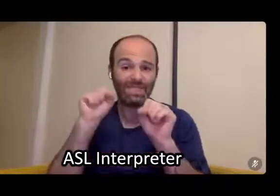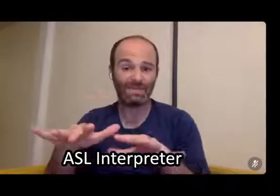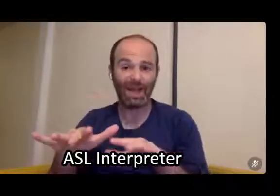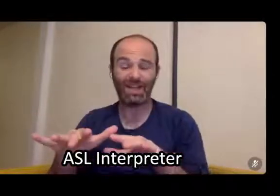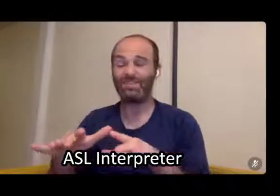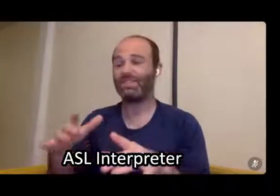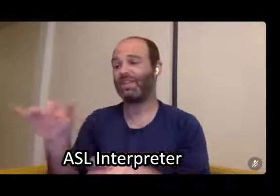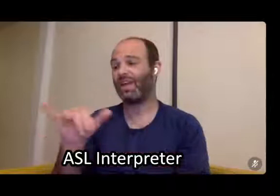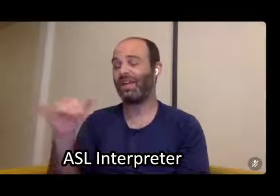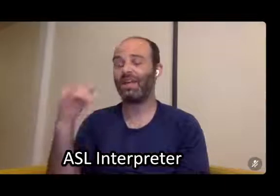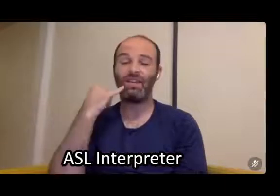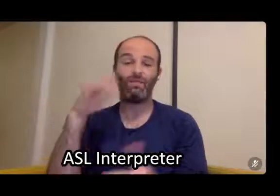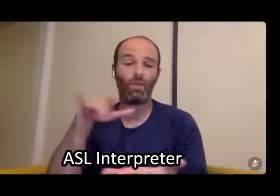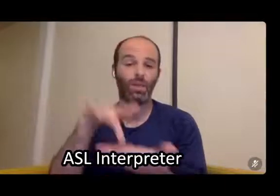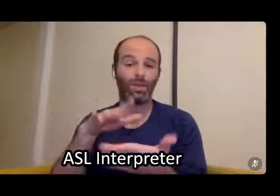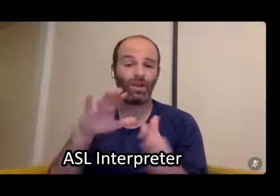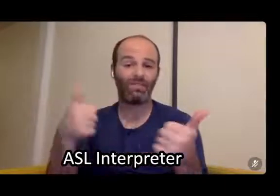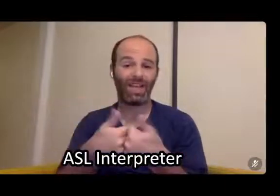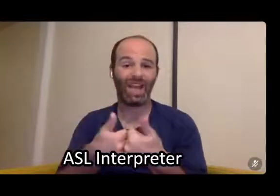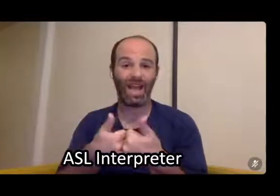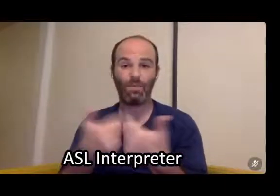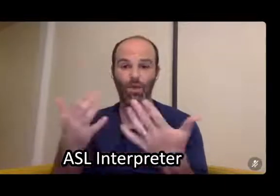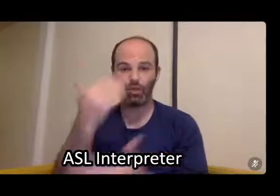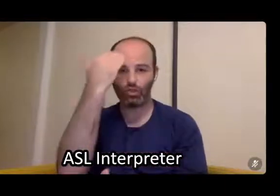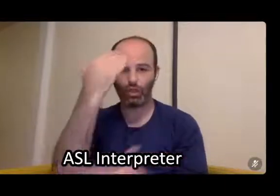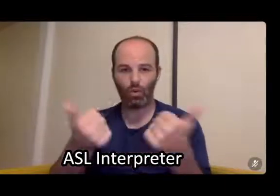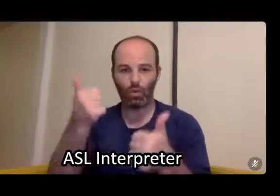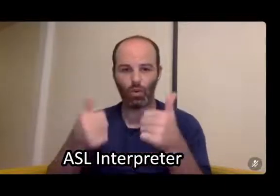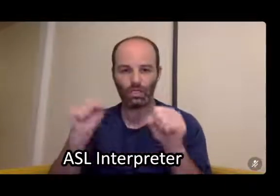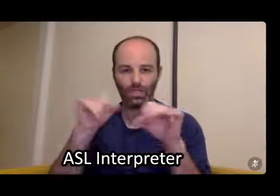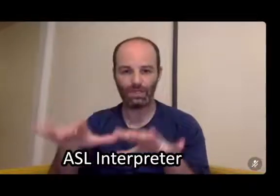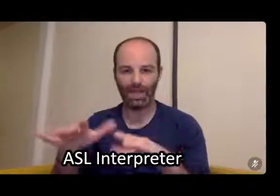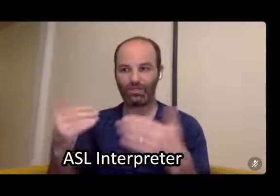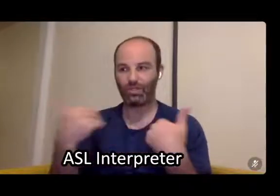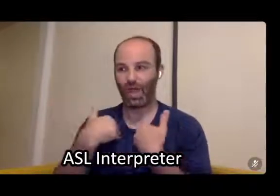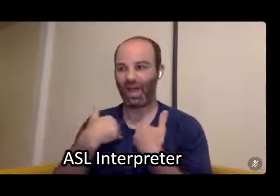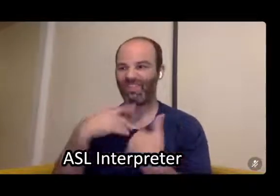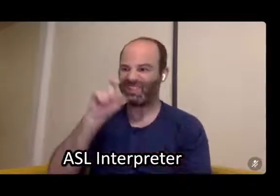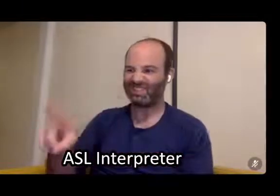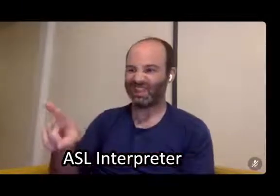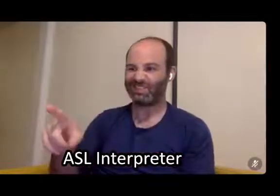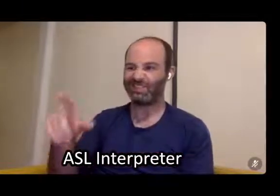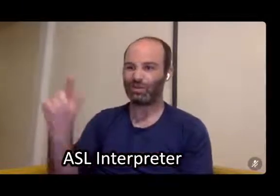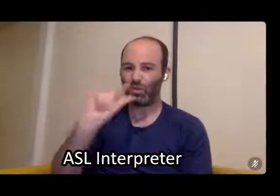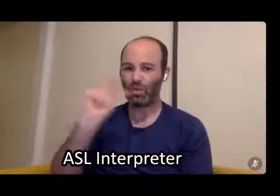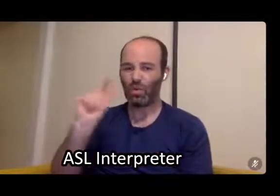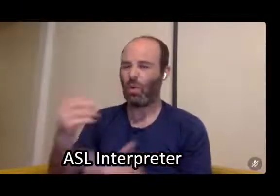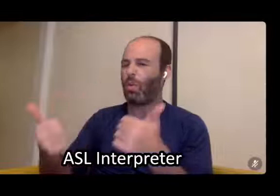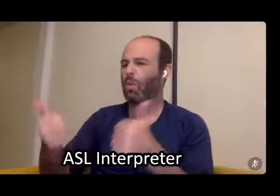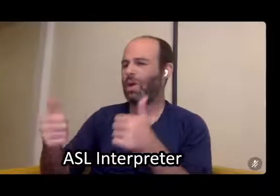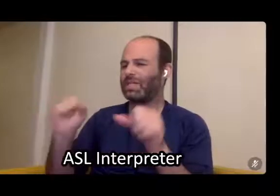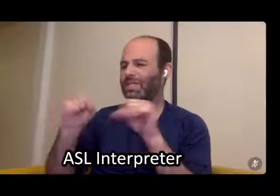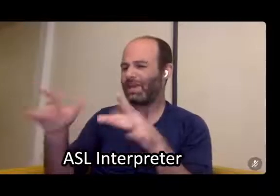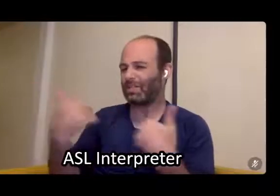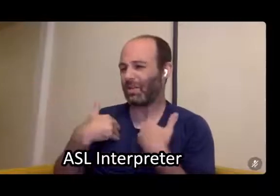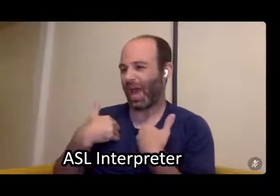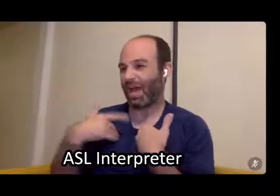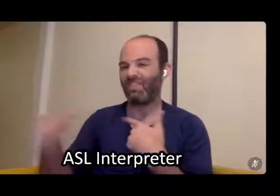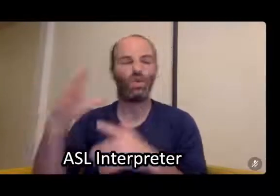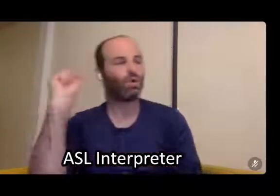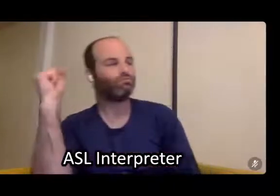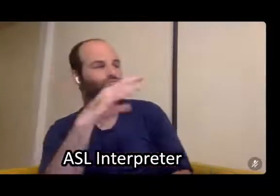middle of a game Awesome. I knew you were a smart one. every now and Sometimes. then. I beat you to